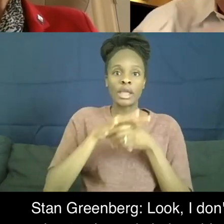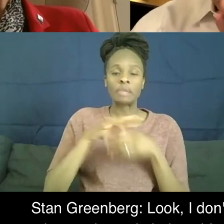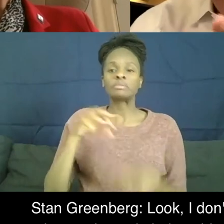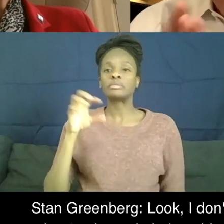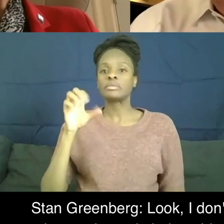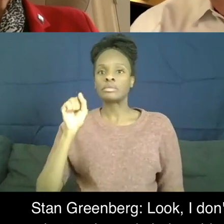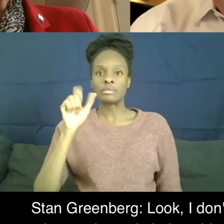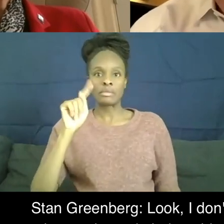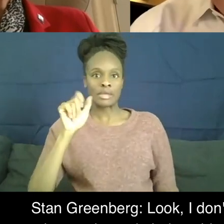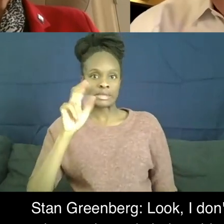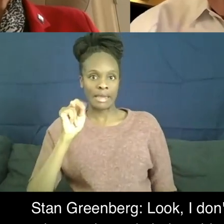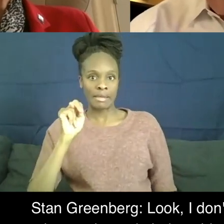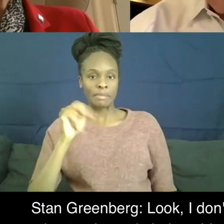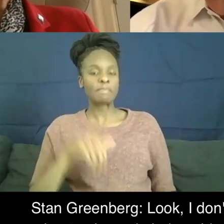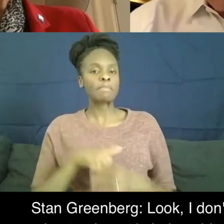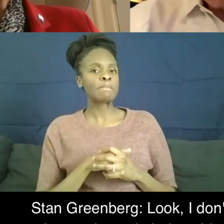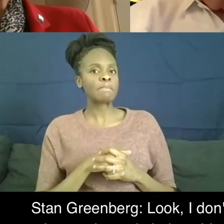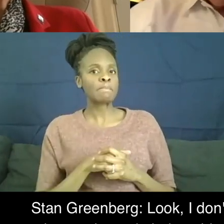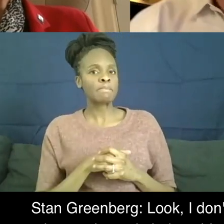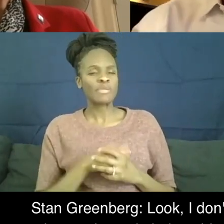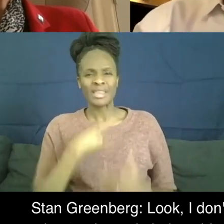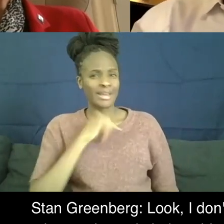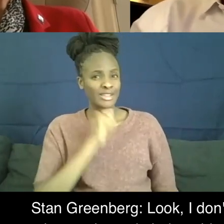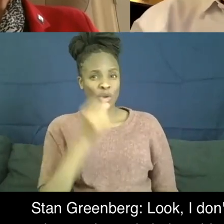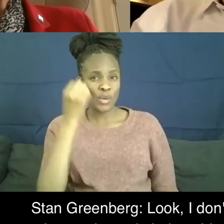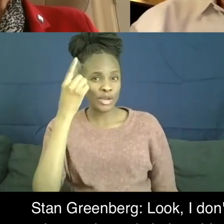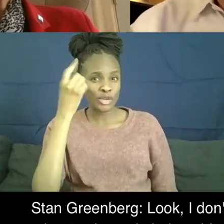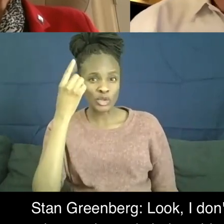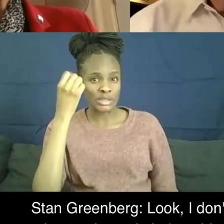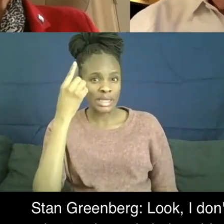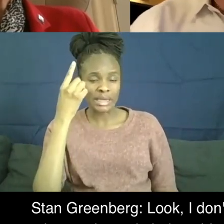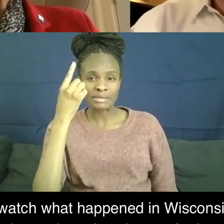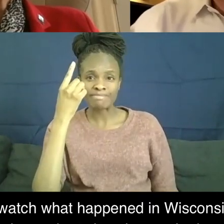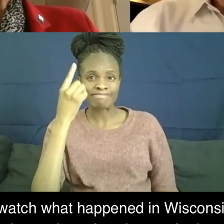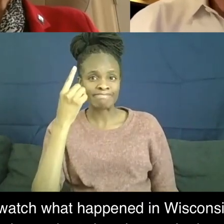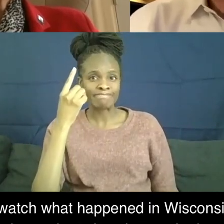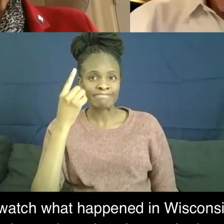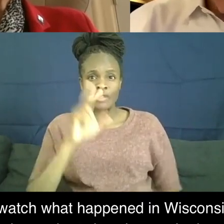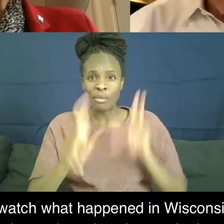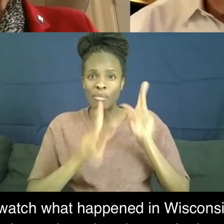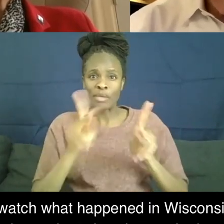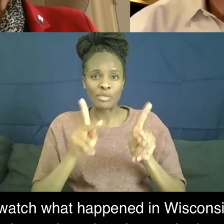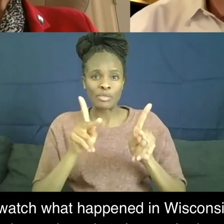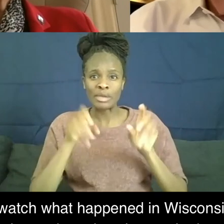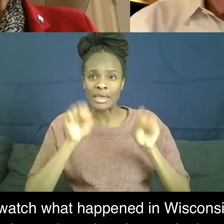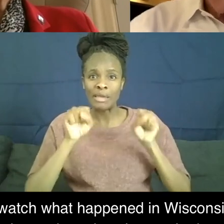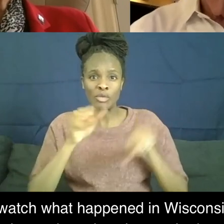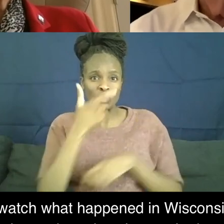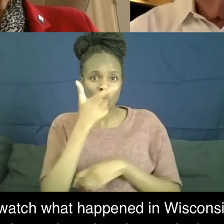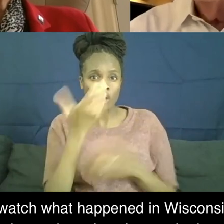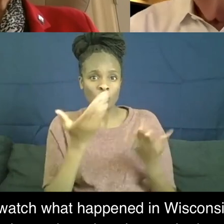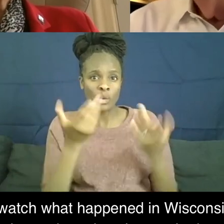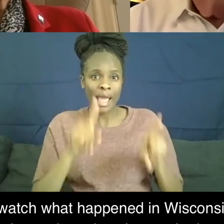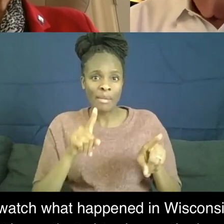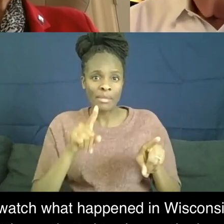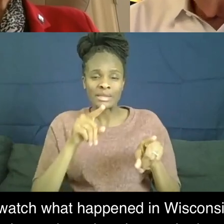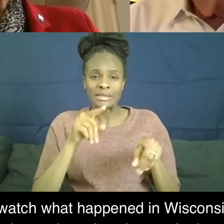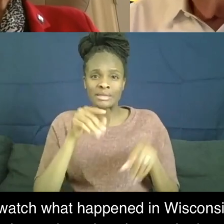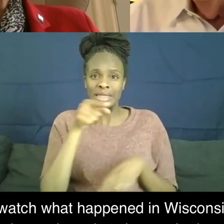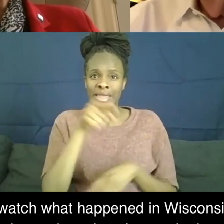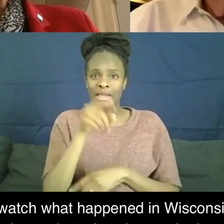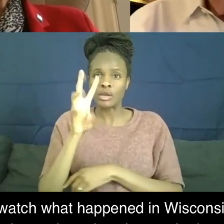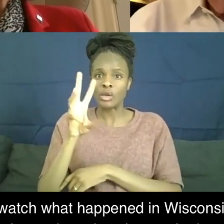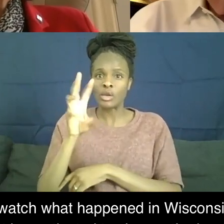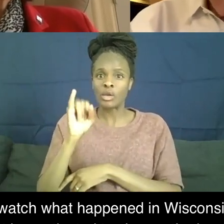Look, I mean, I don't, I don't understand, um, people being able to watch what happened in Wisconsin and not be